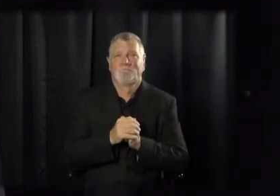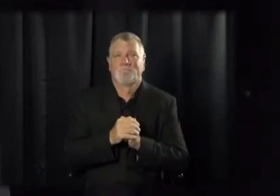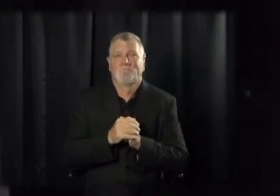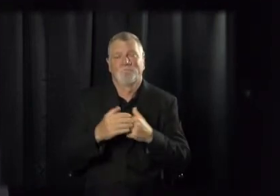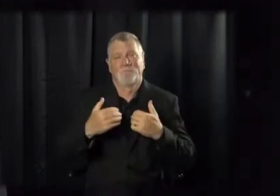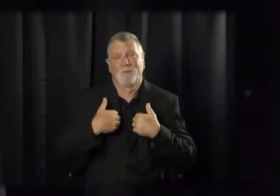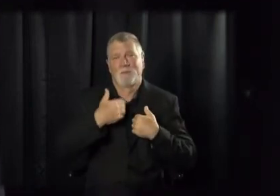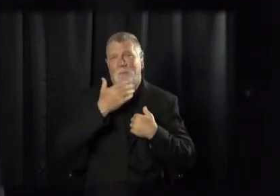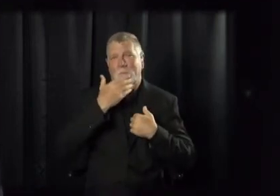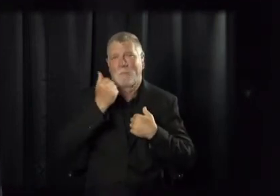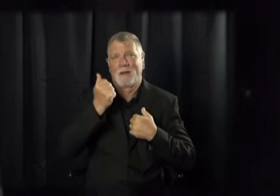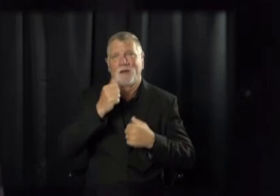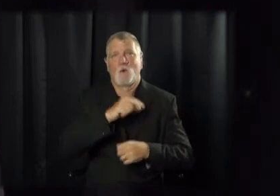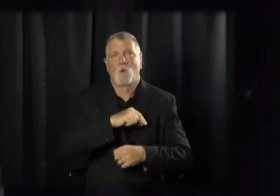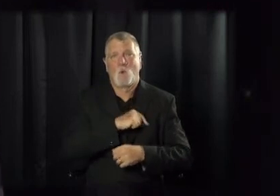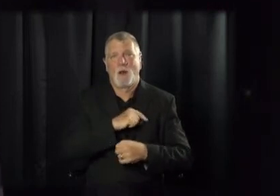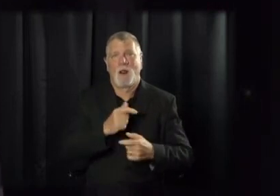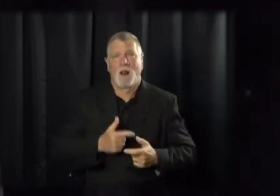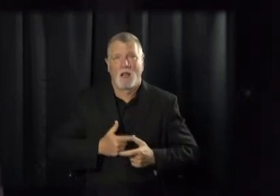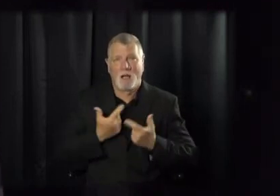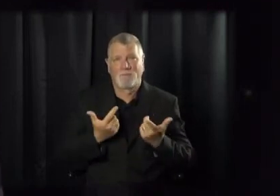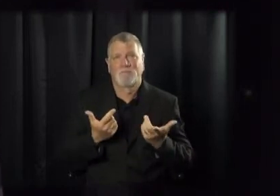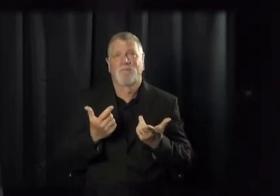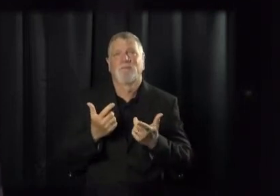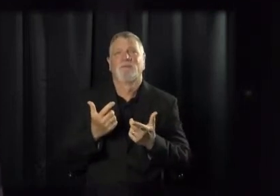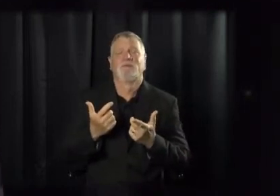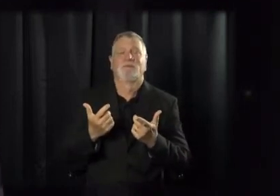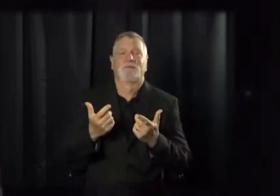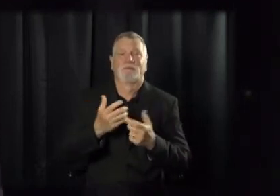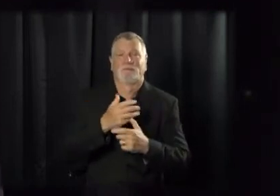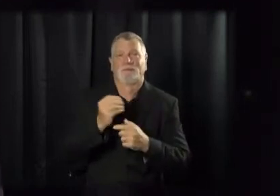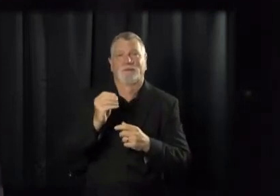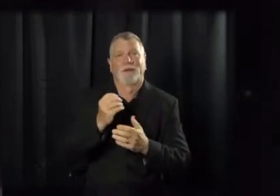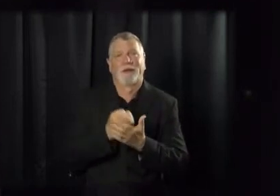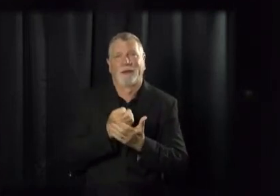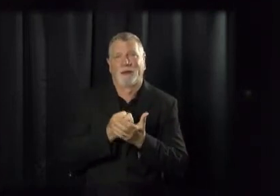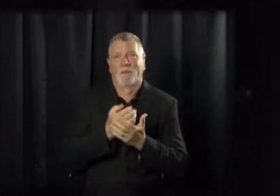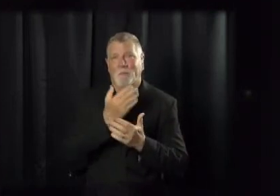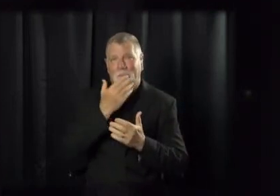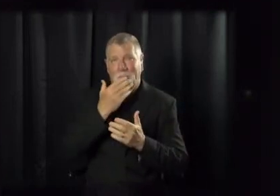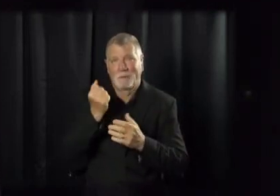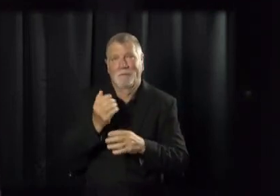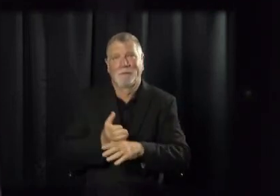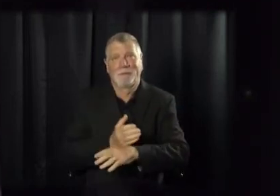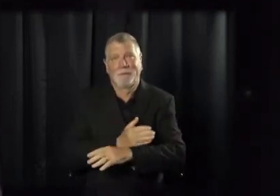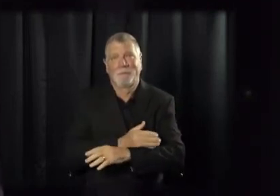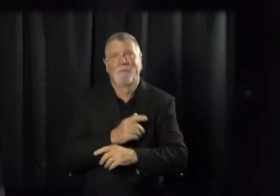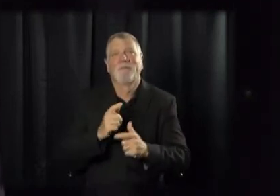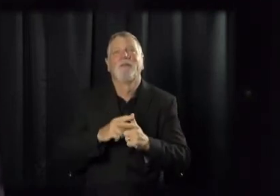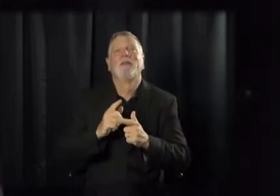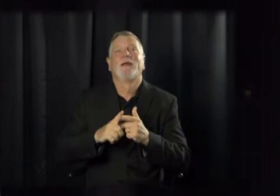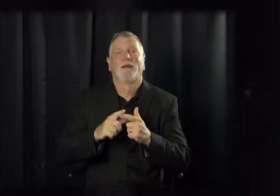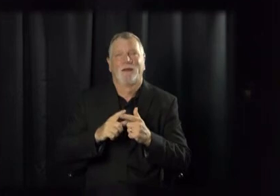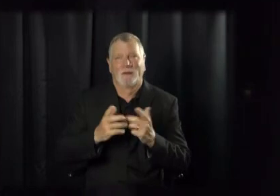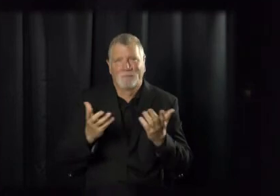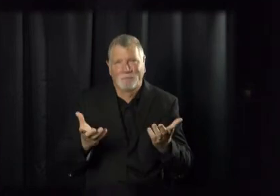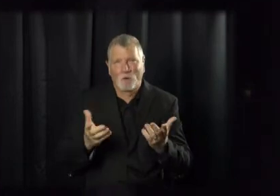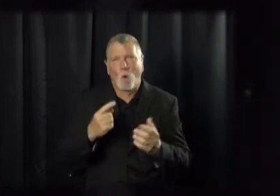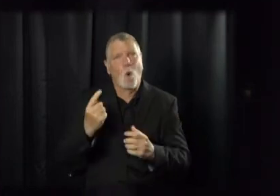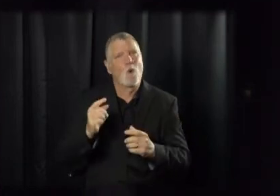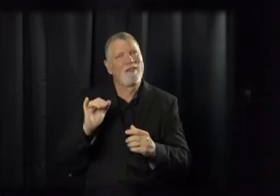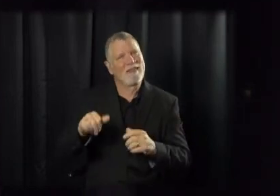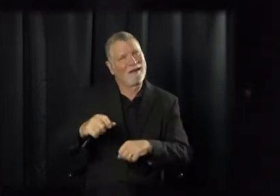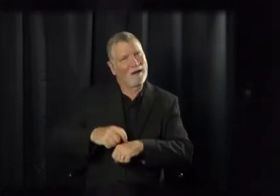have a better quality of life, and the economy is doing better, then,